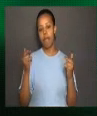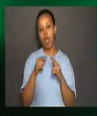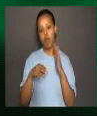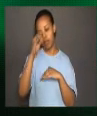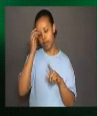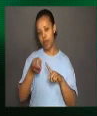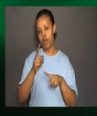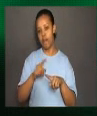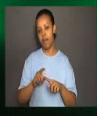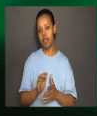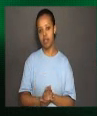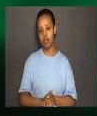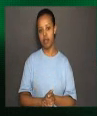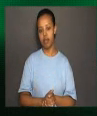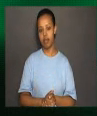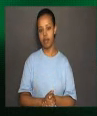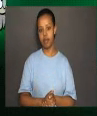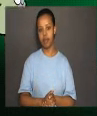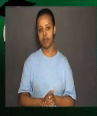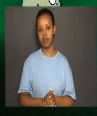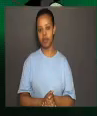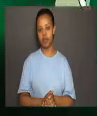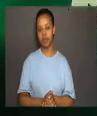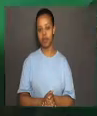Let's get back to our lesson.